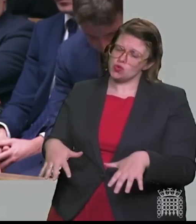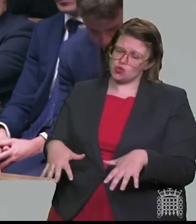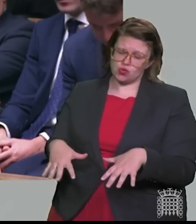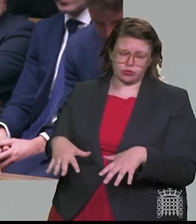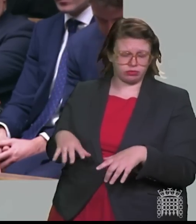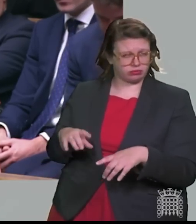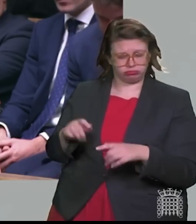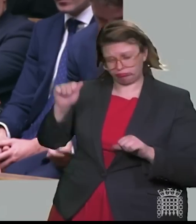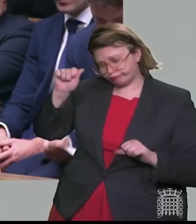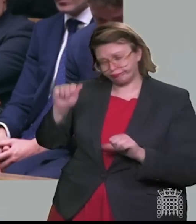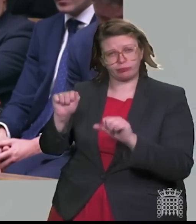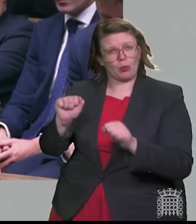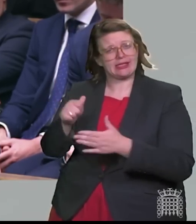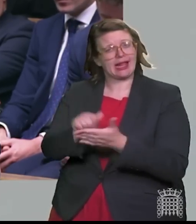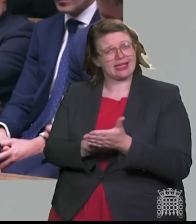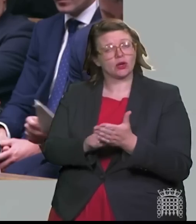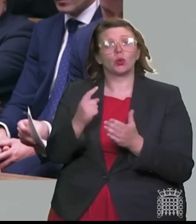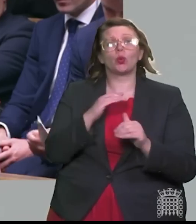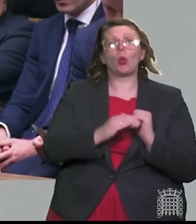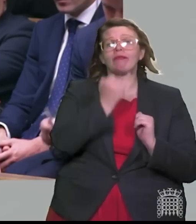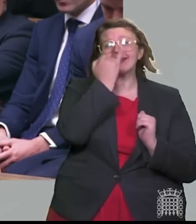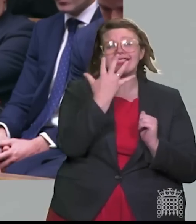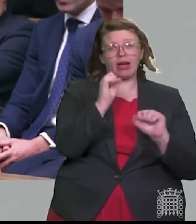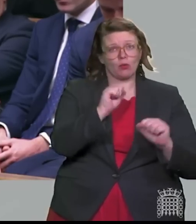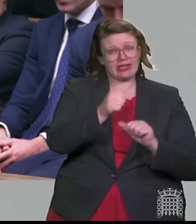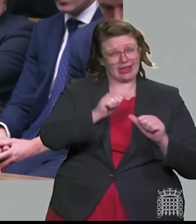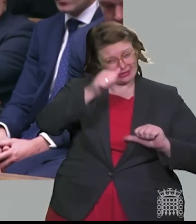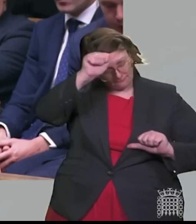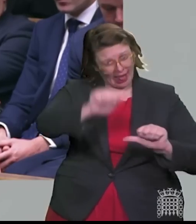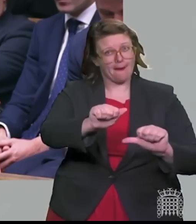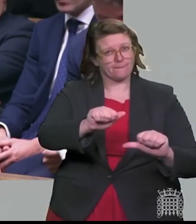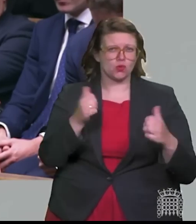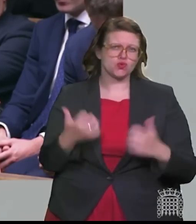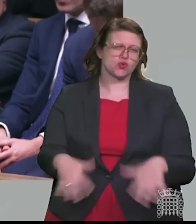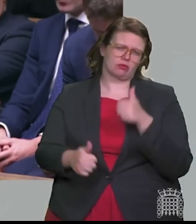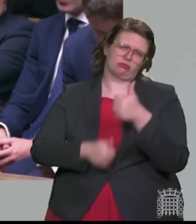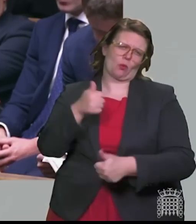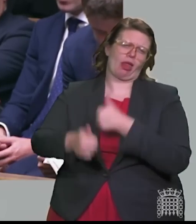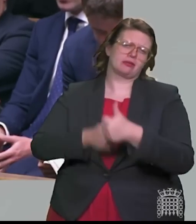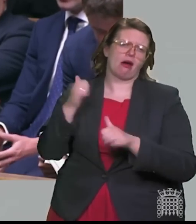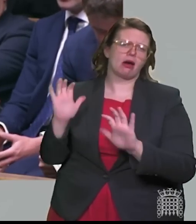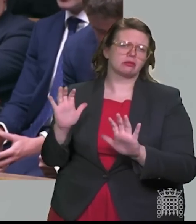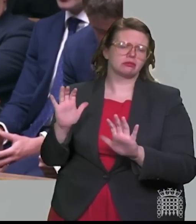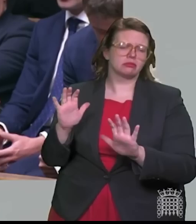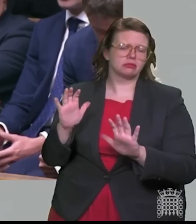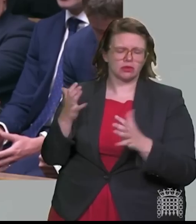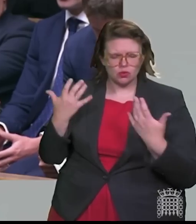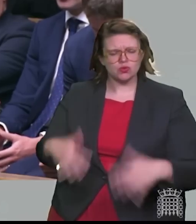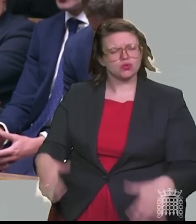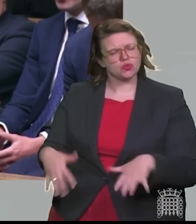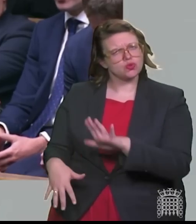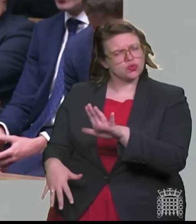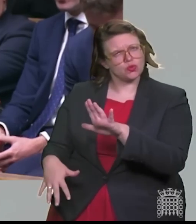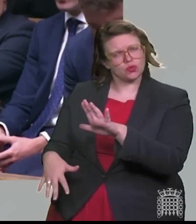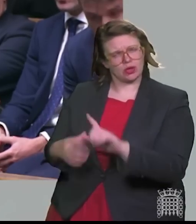deadline and fast reducing the over 65 waiting list? Does my right honourable friend agree with me that those who imagine that the